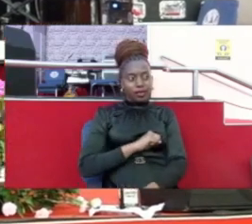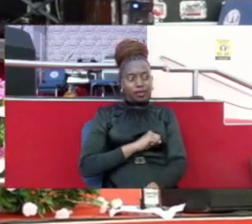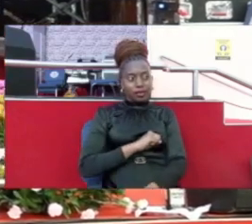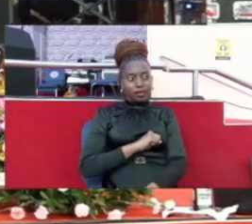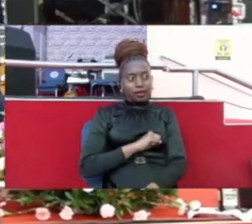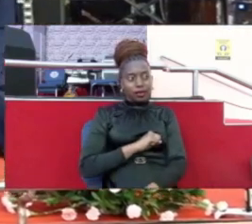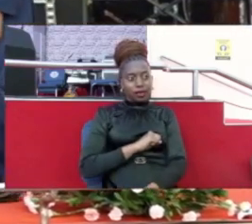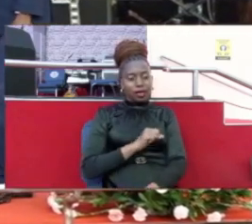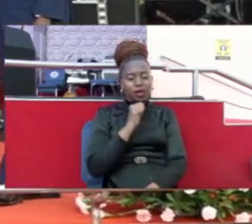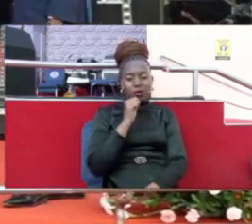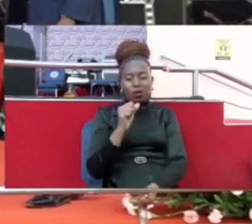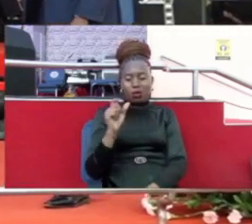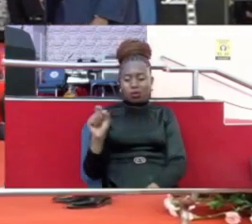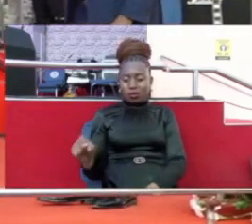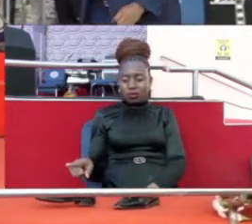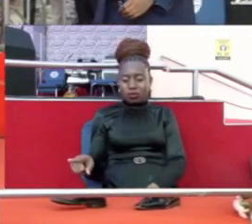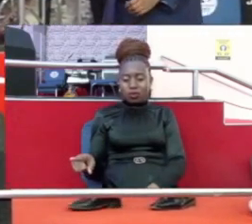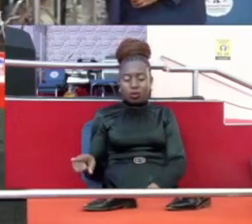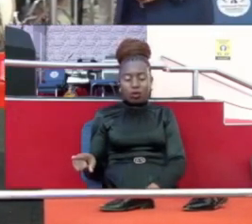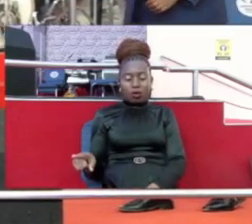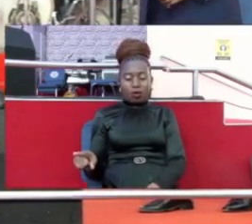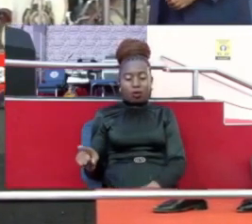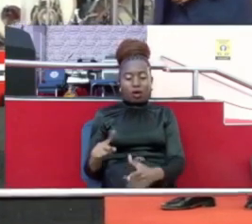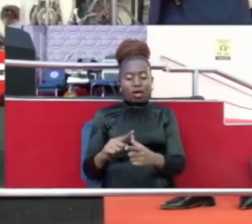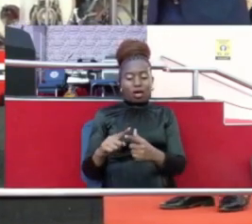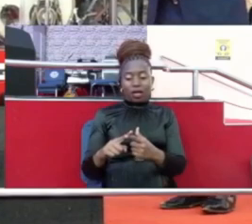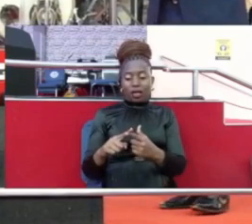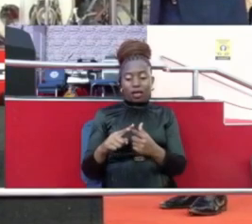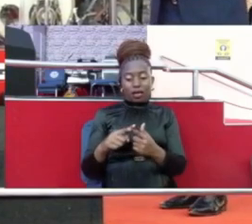You don't sow the seed and forget it,